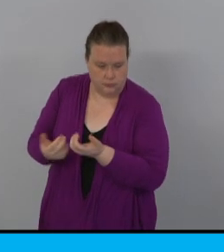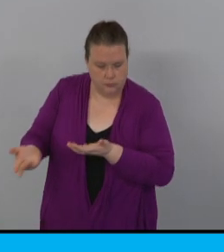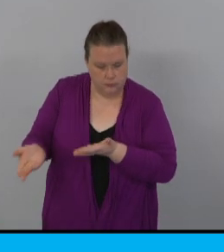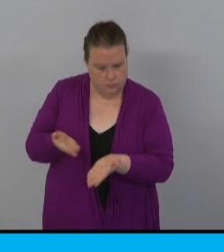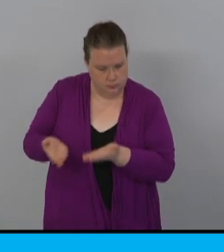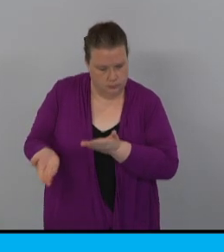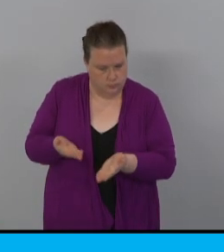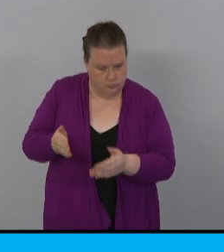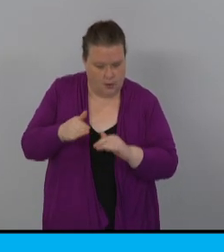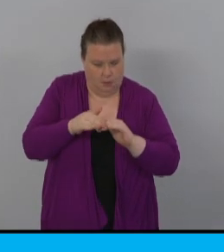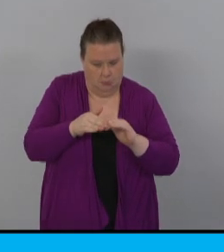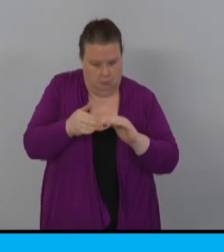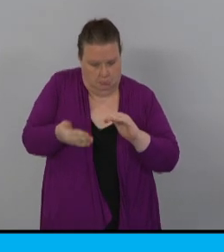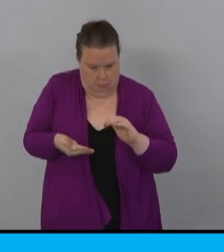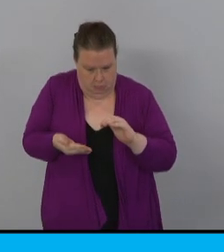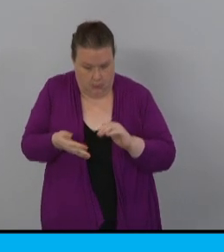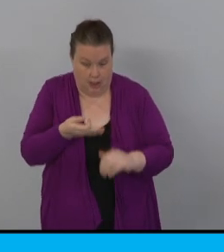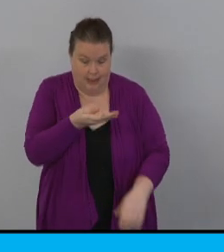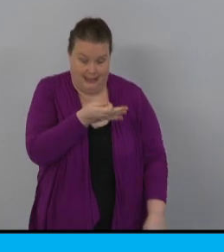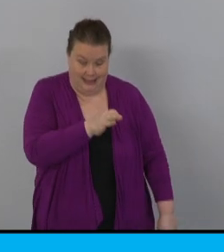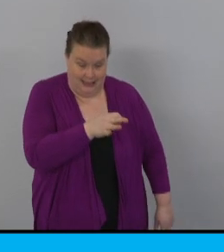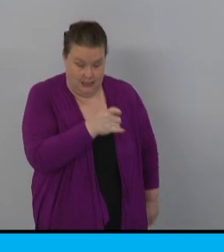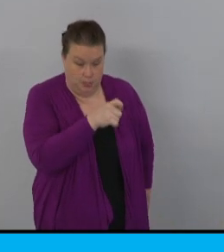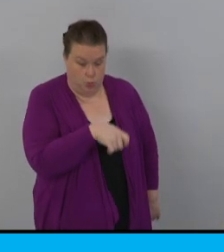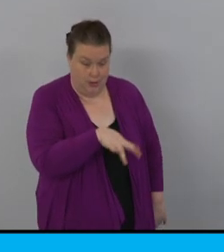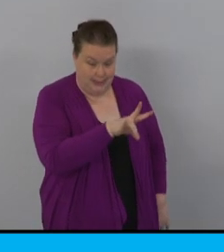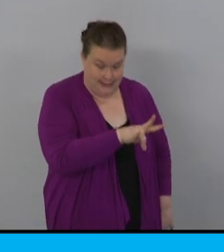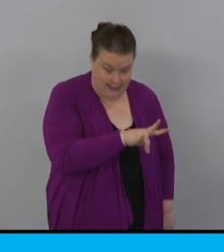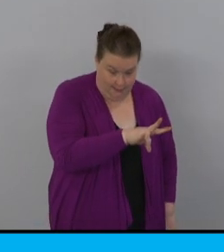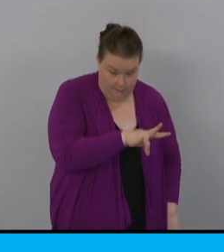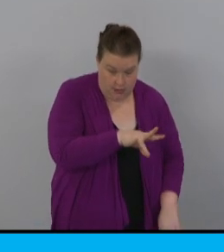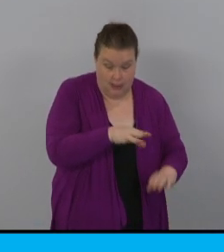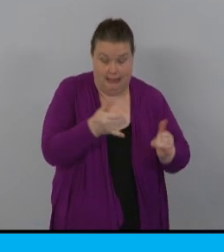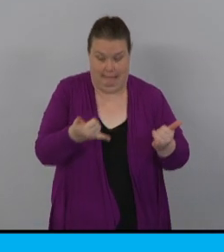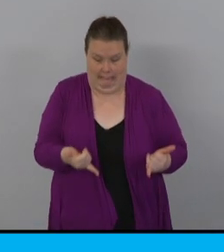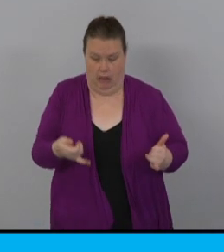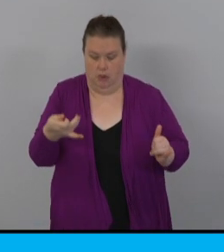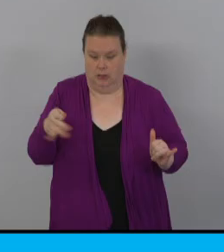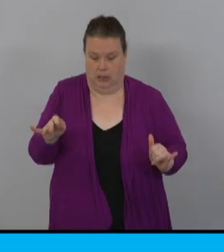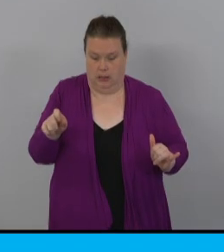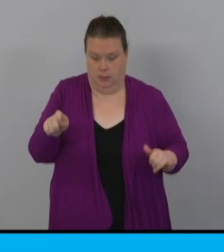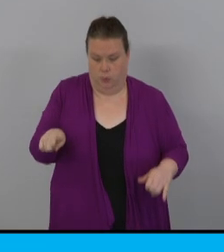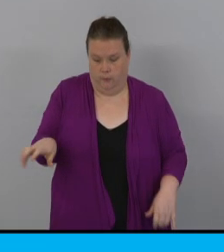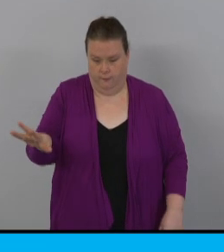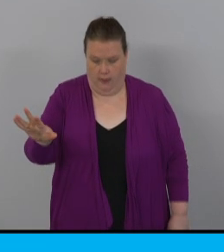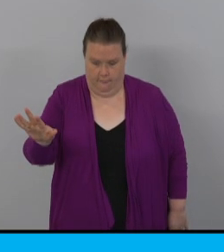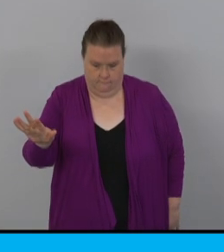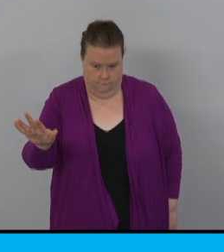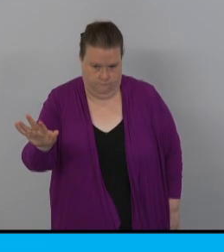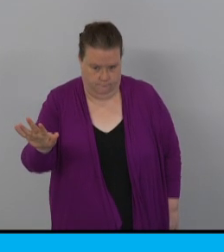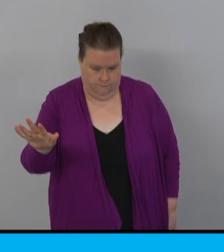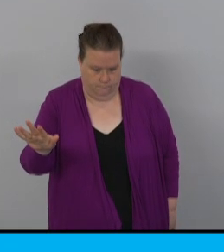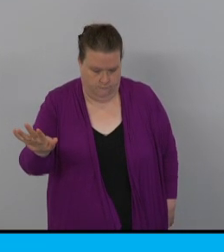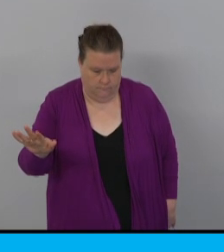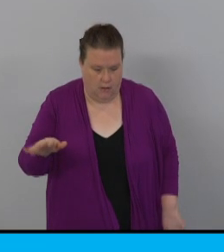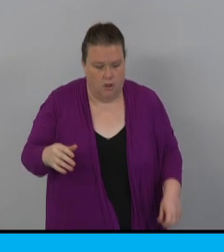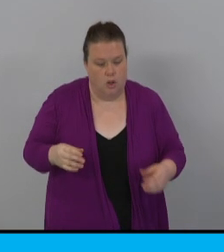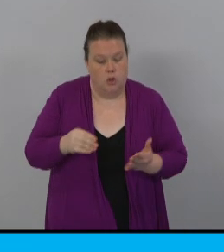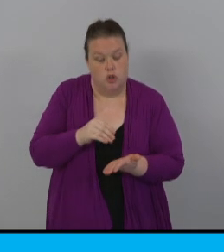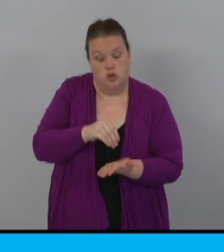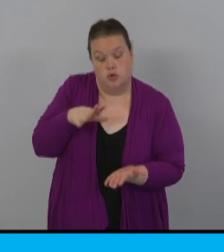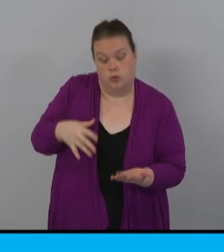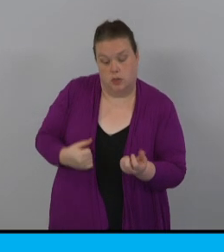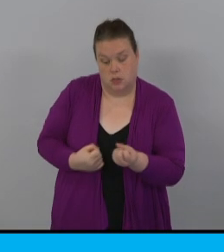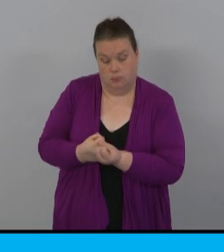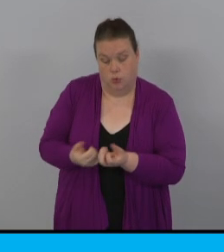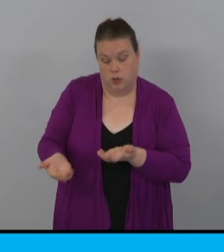down slightly from 19.7 million to 19.5 million. Student support services